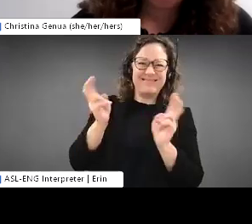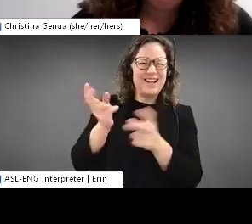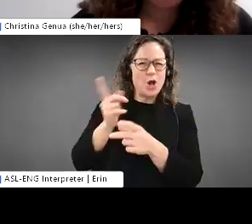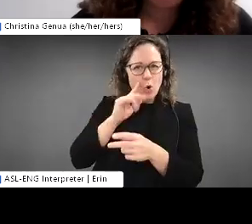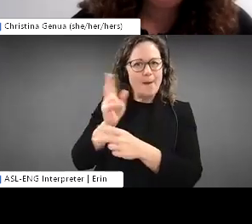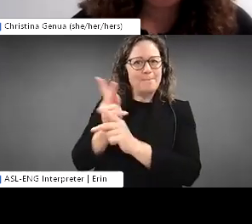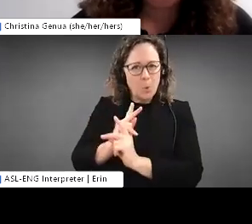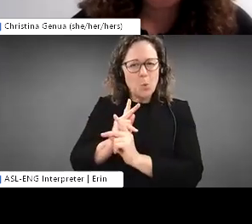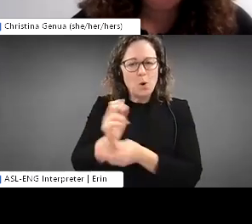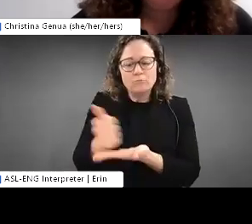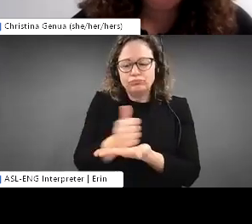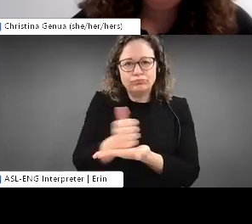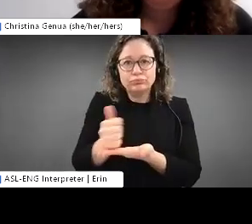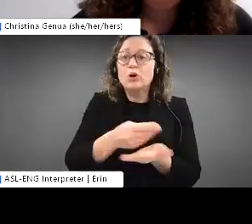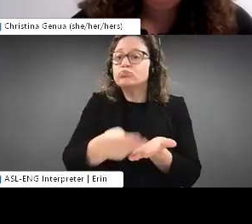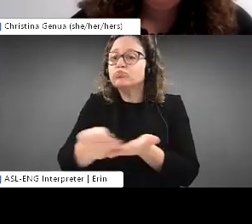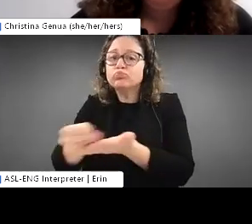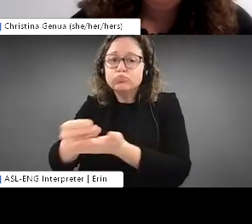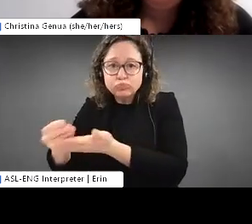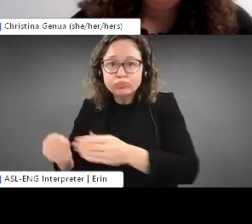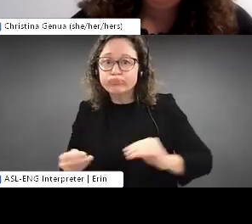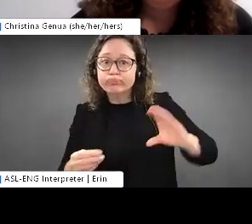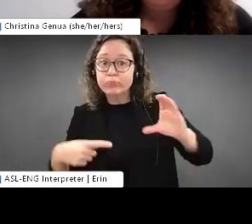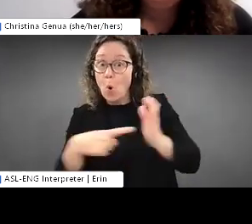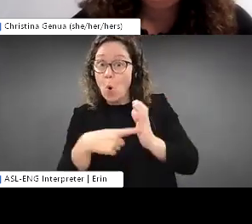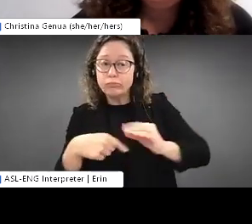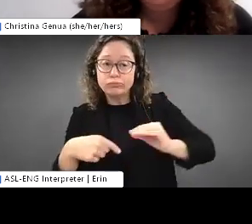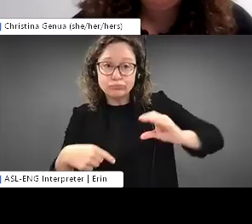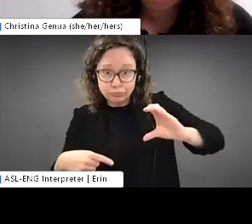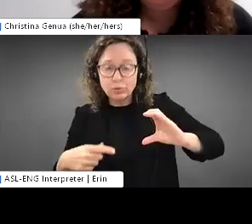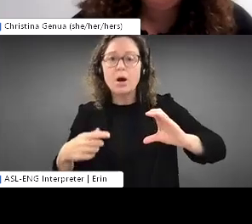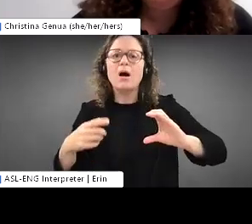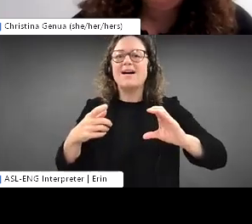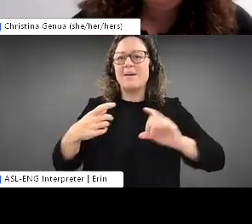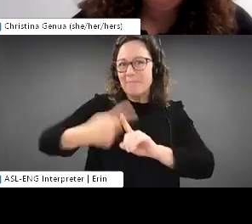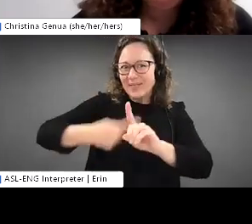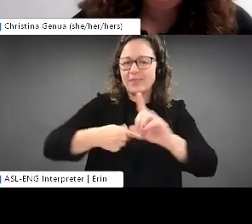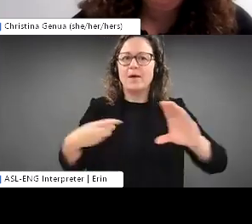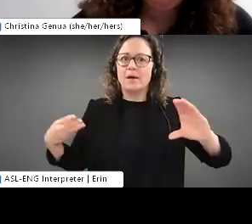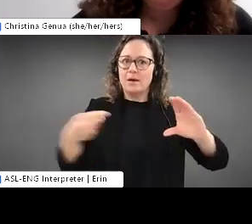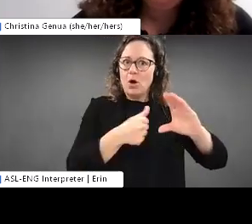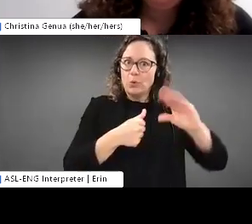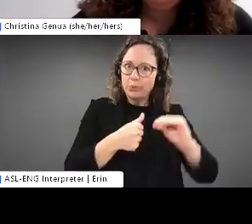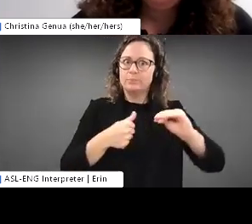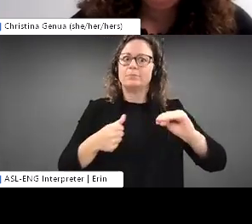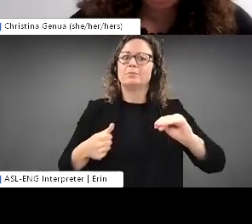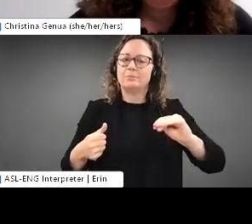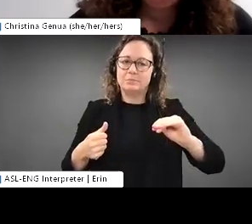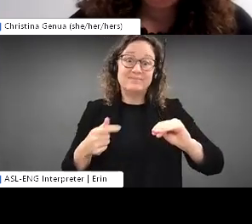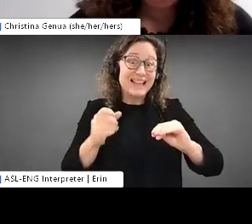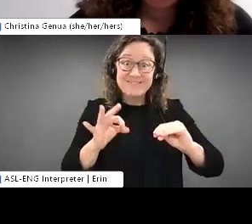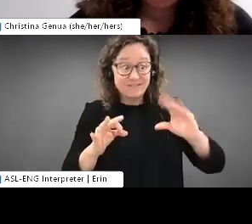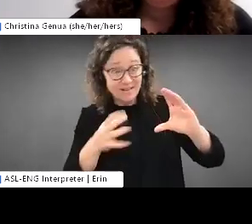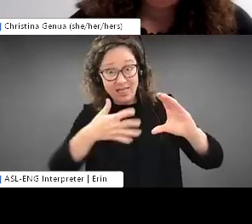you're not spending more than what you can or need on your credit card.